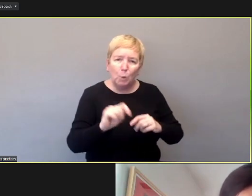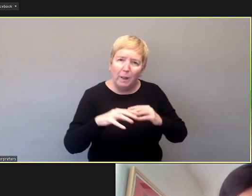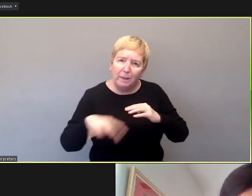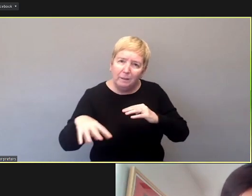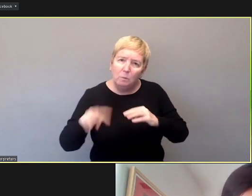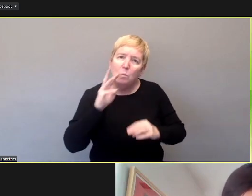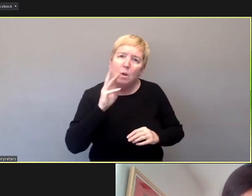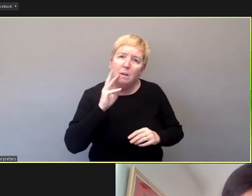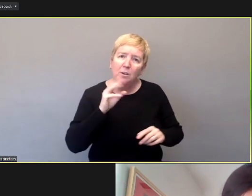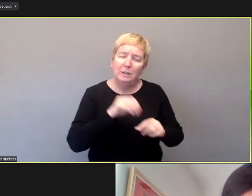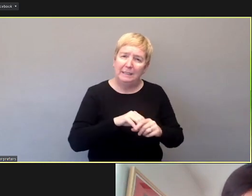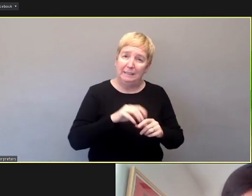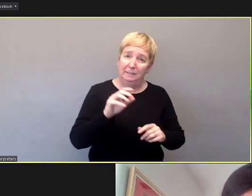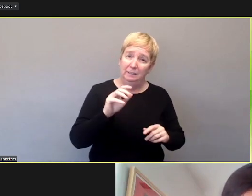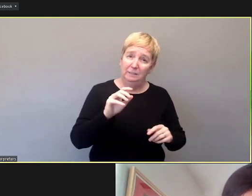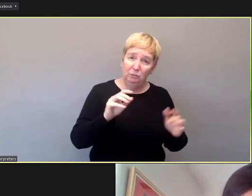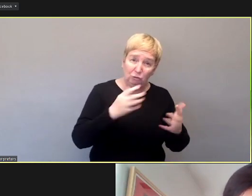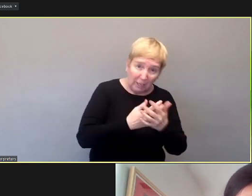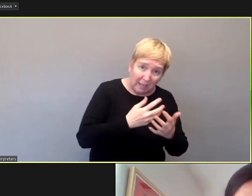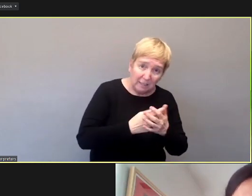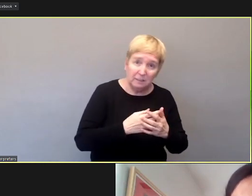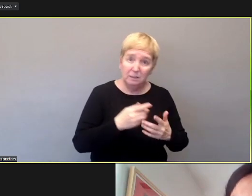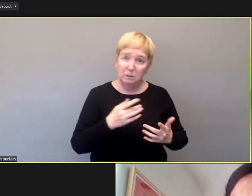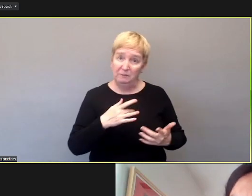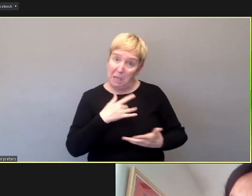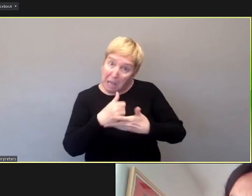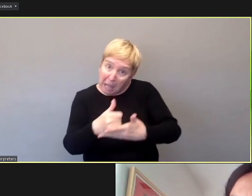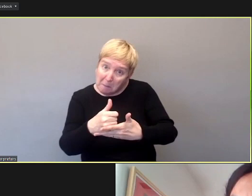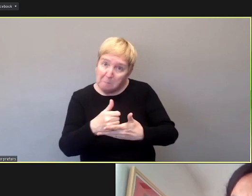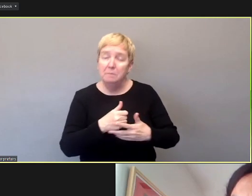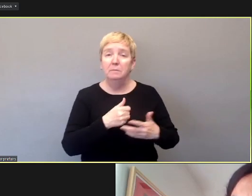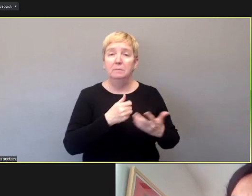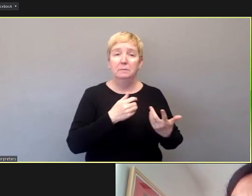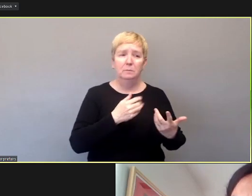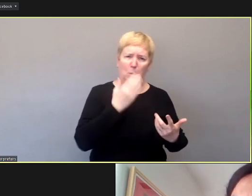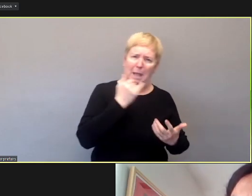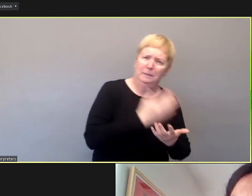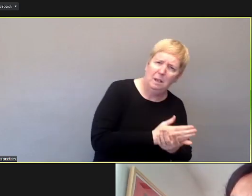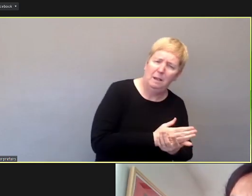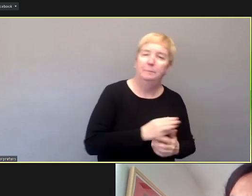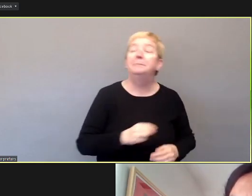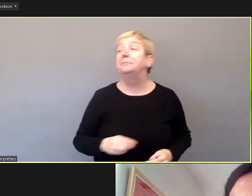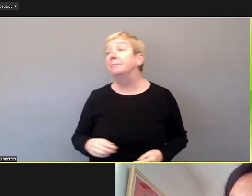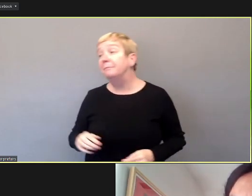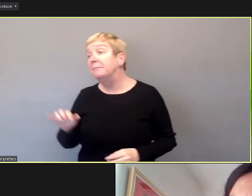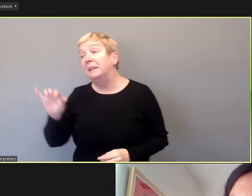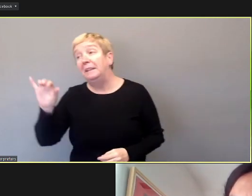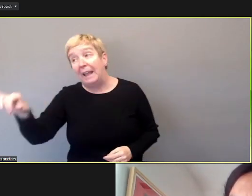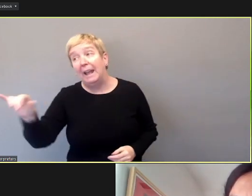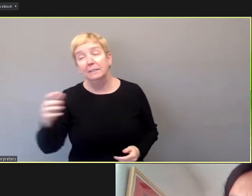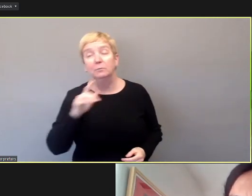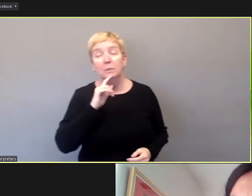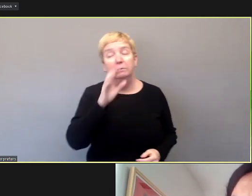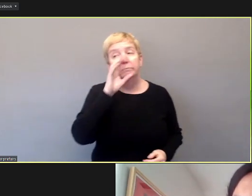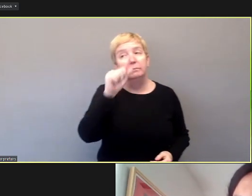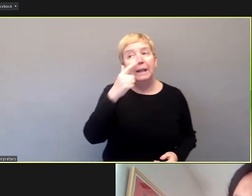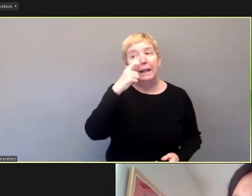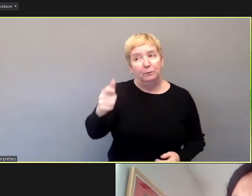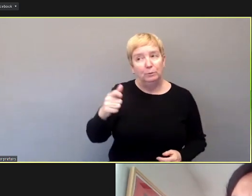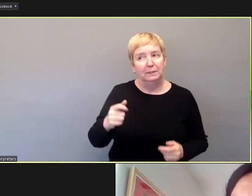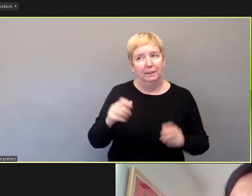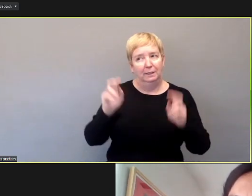stopped? Yeah, no, it's a really interesting topic. And we have lots